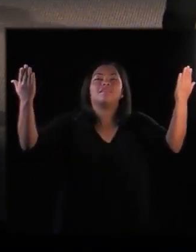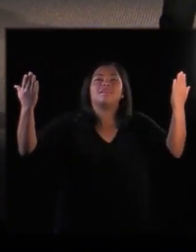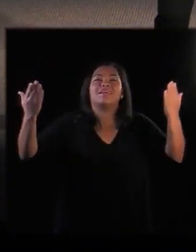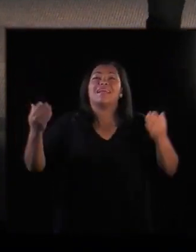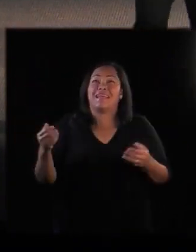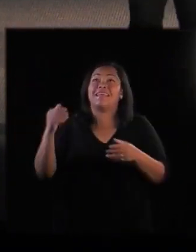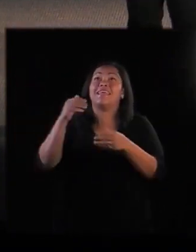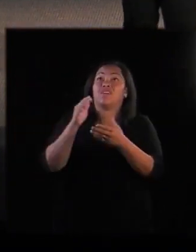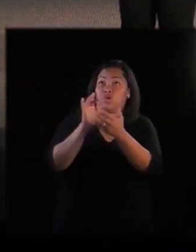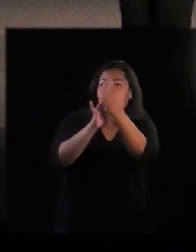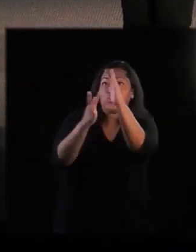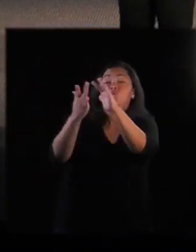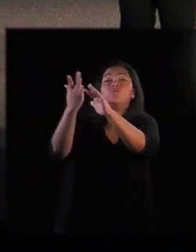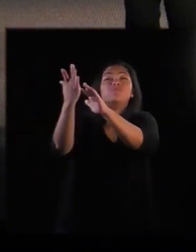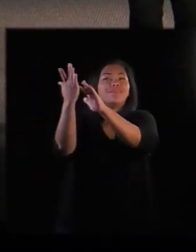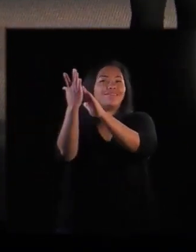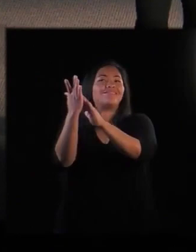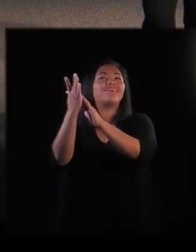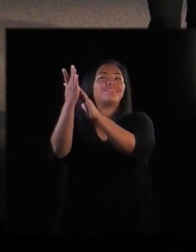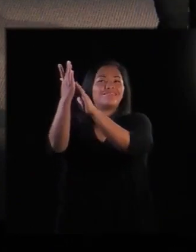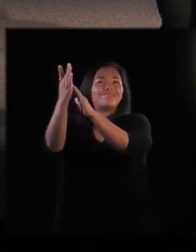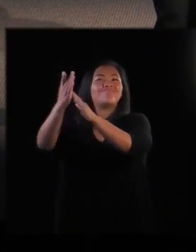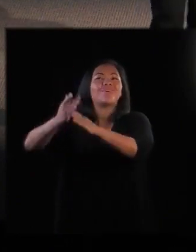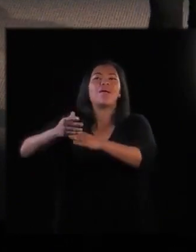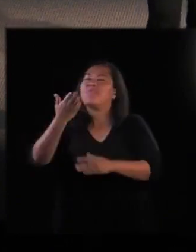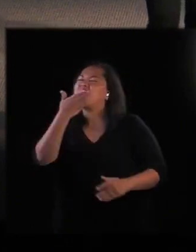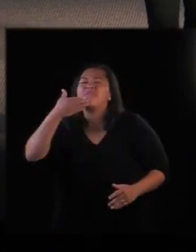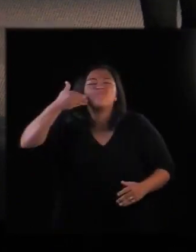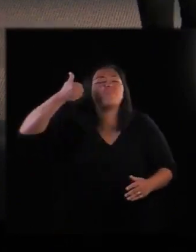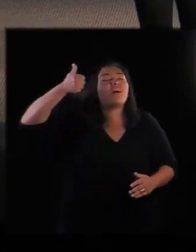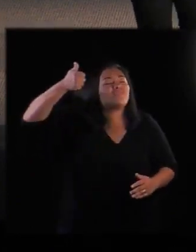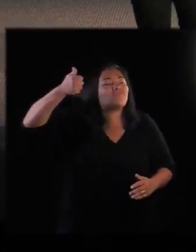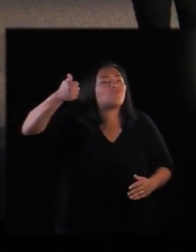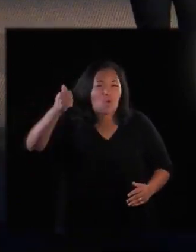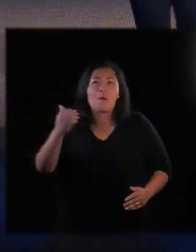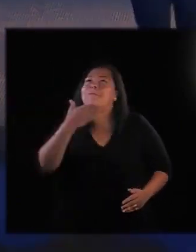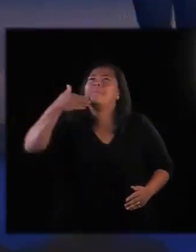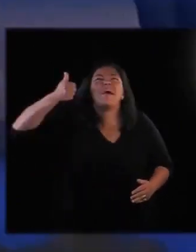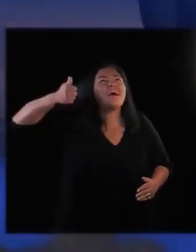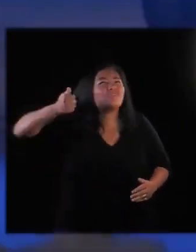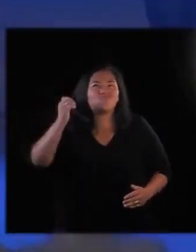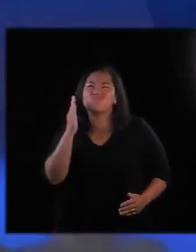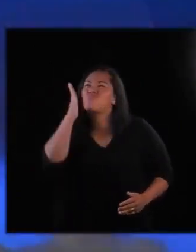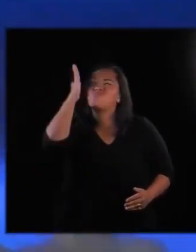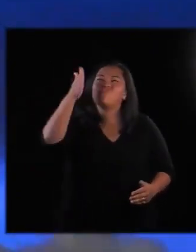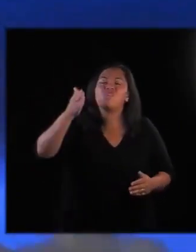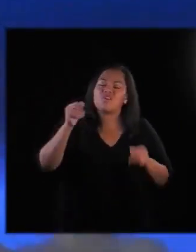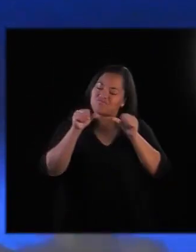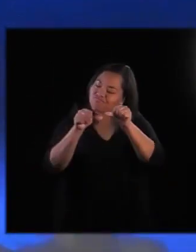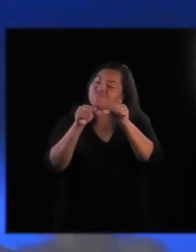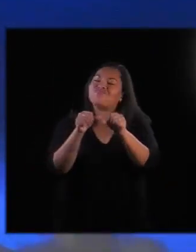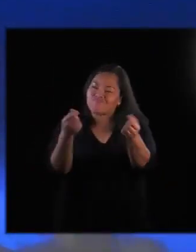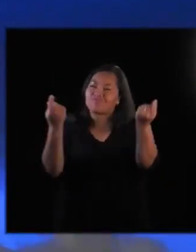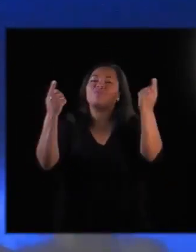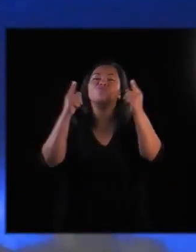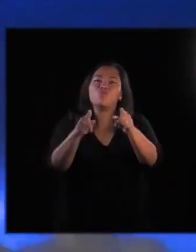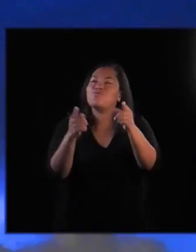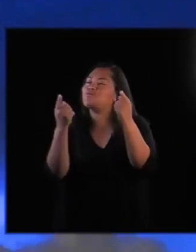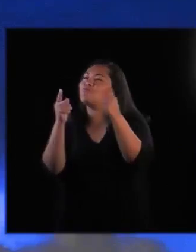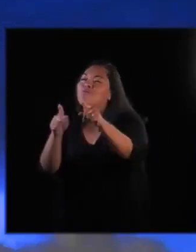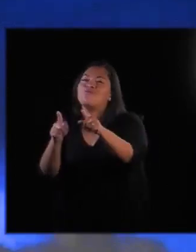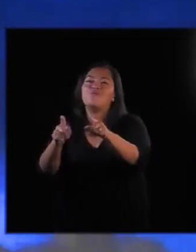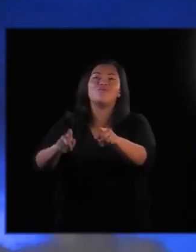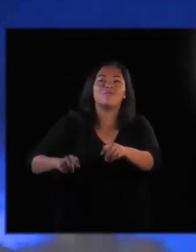above, and in You, Jesus, the best, the very best is yet to come.